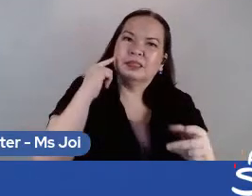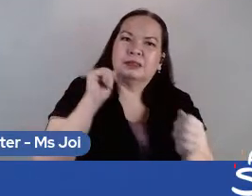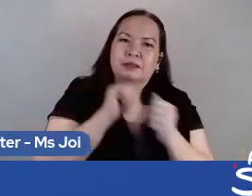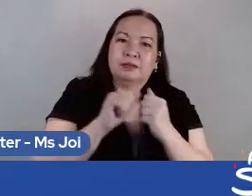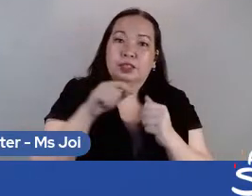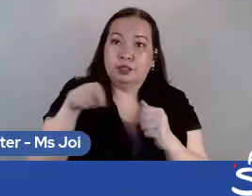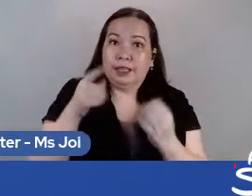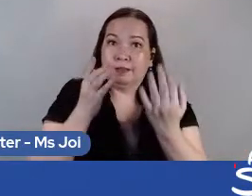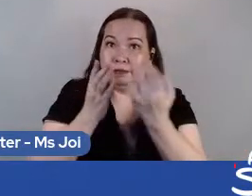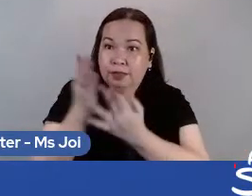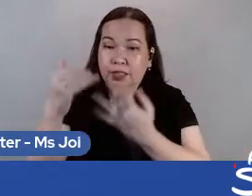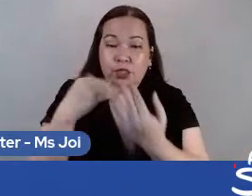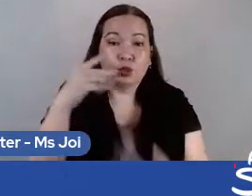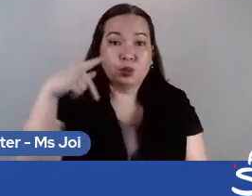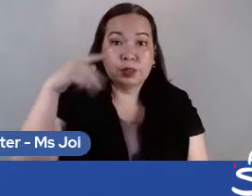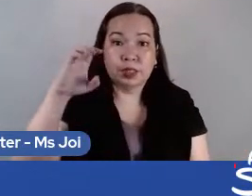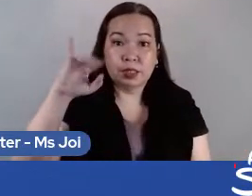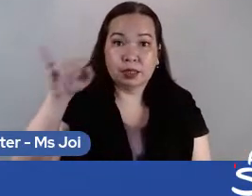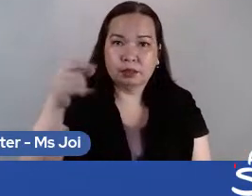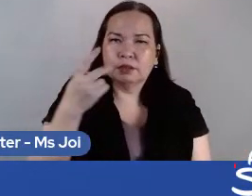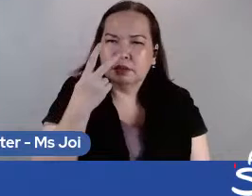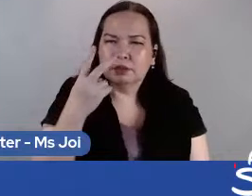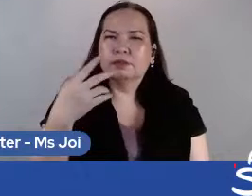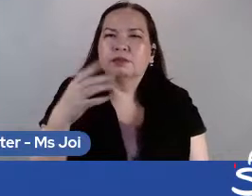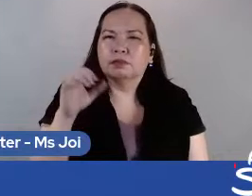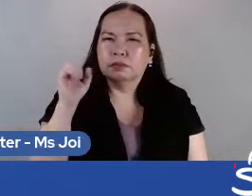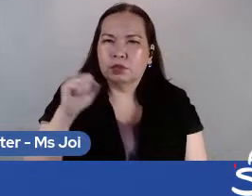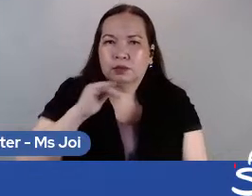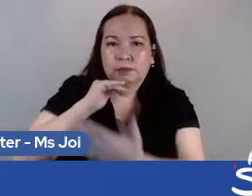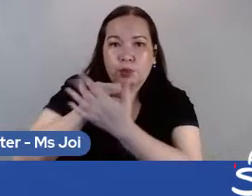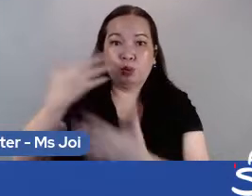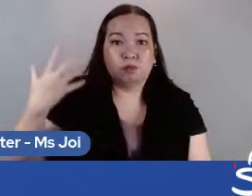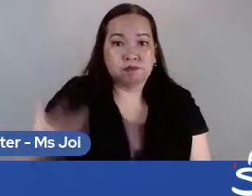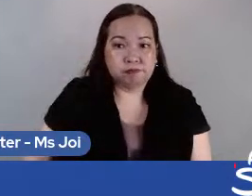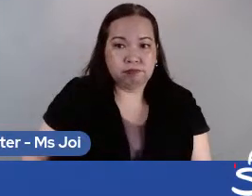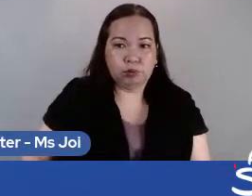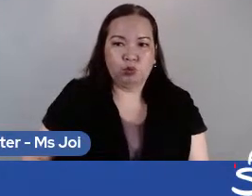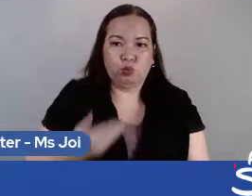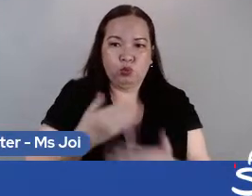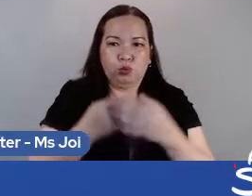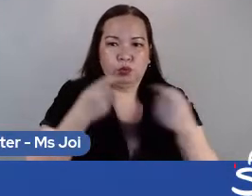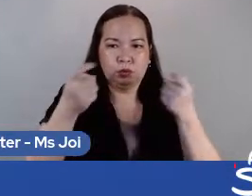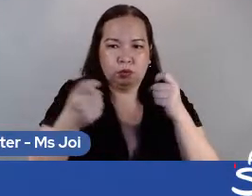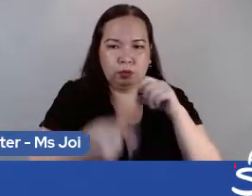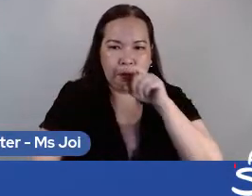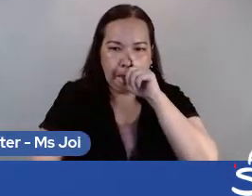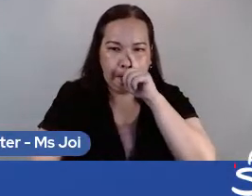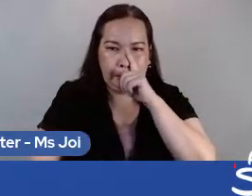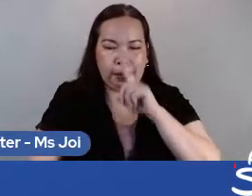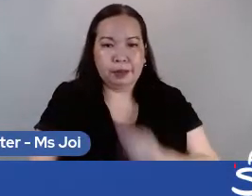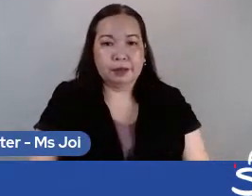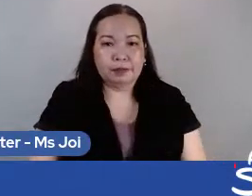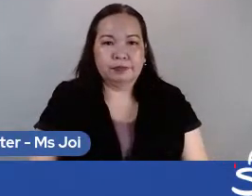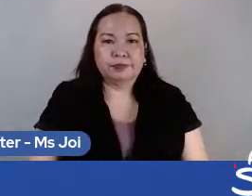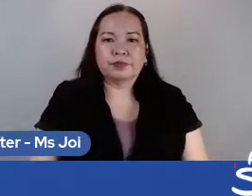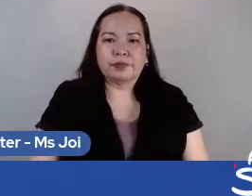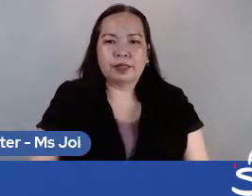and good governance activity more than it is an election activity. We need to